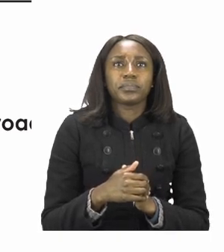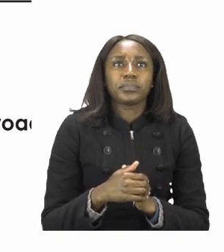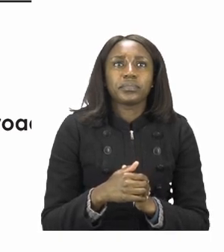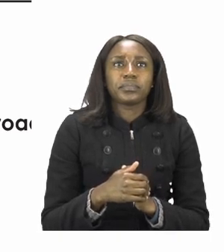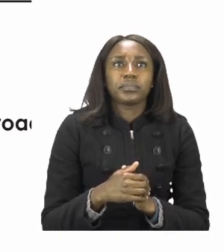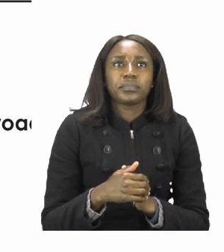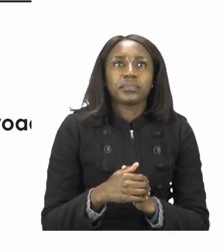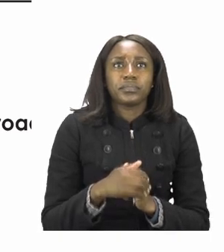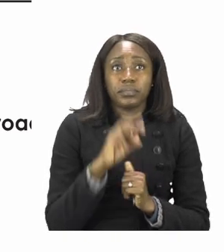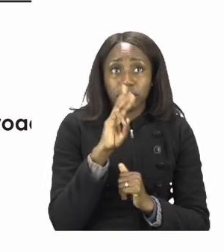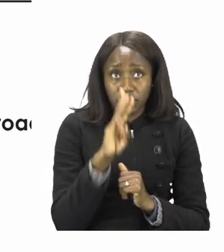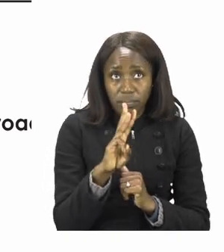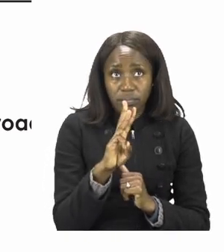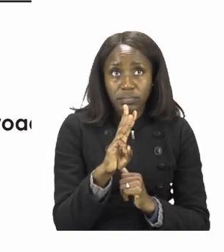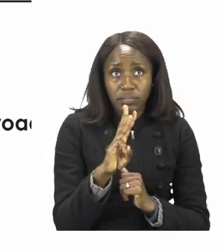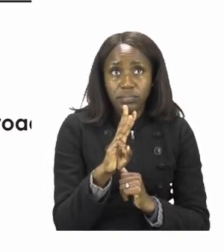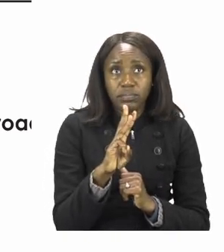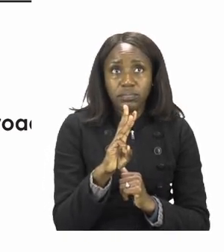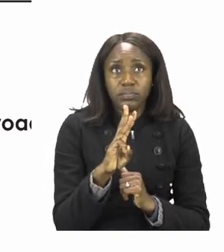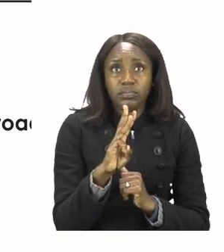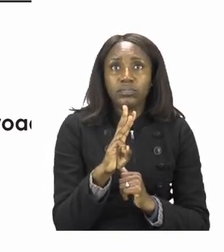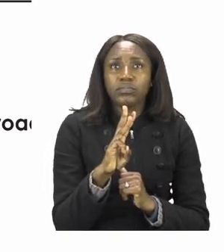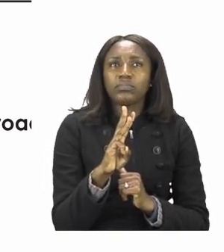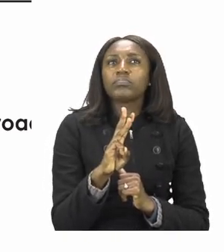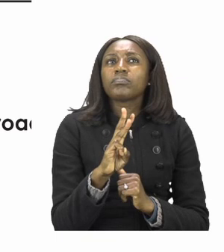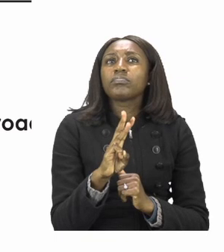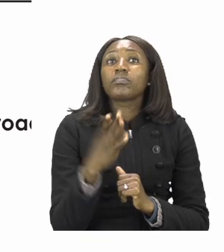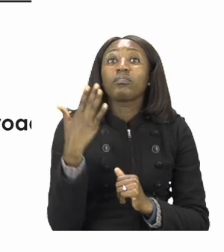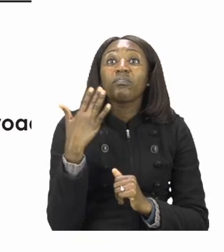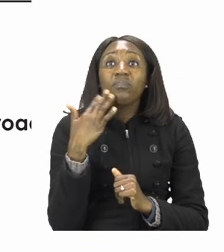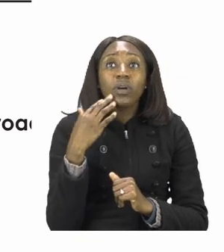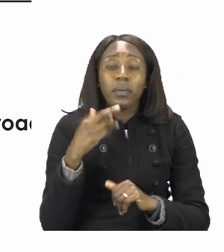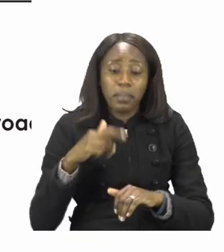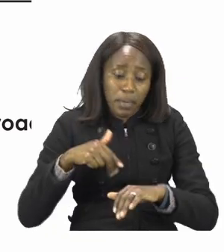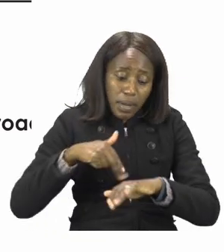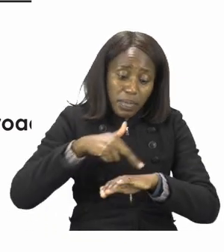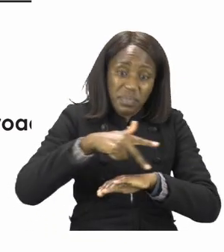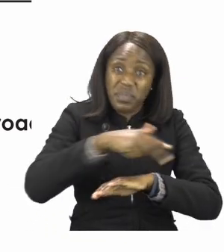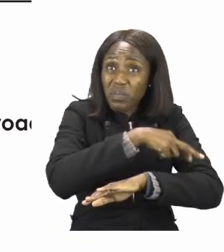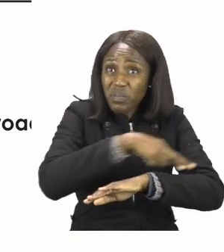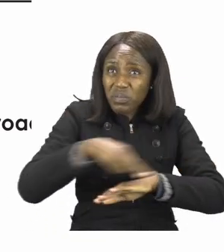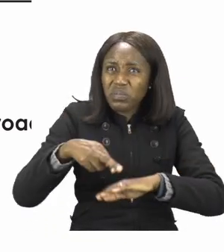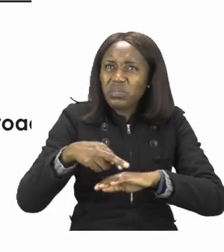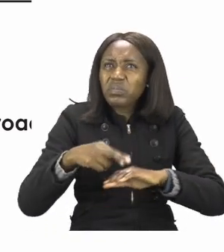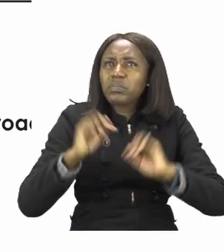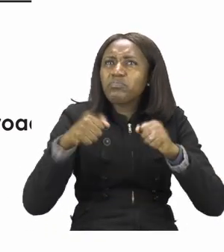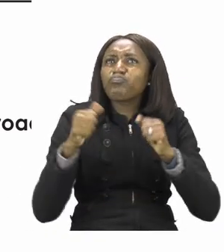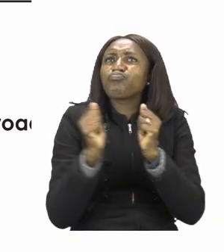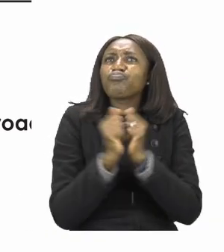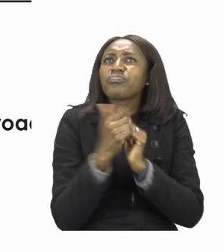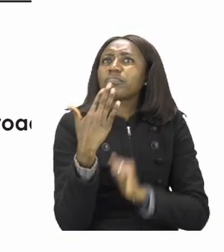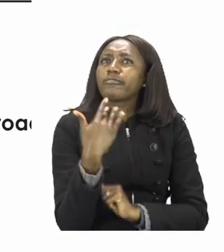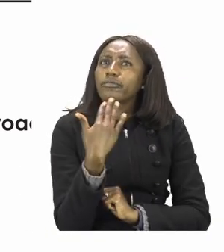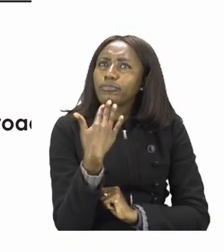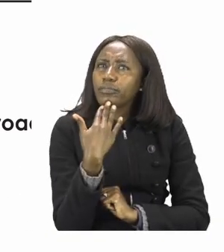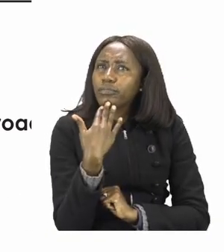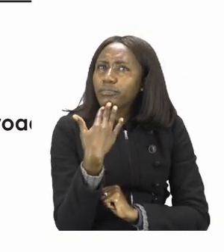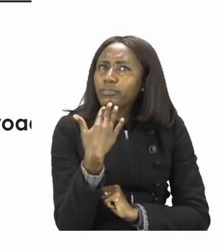Number 3 says, with whom should you be when crossing the